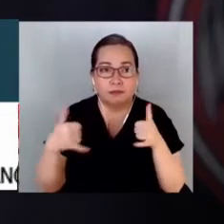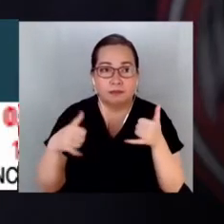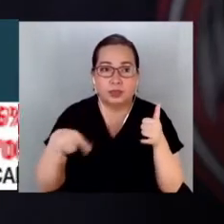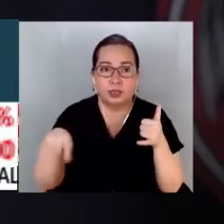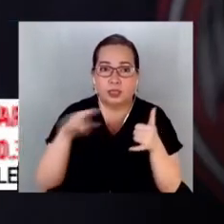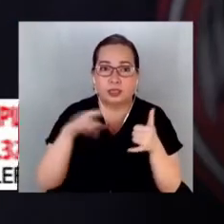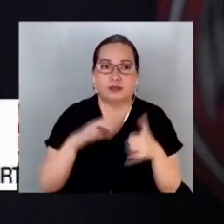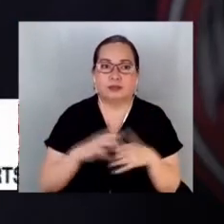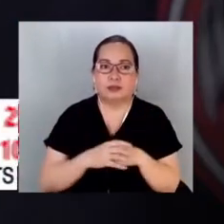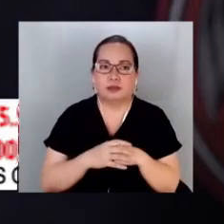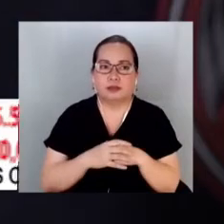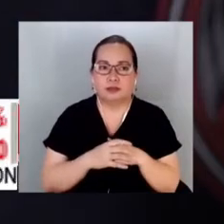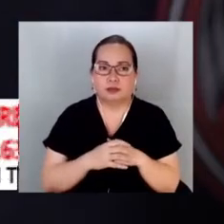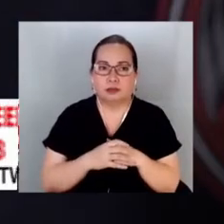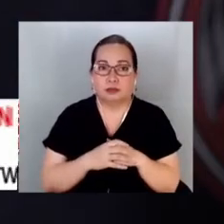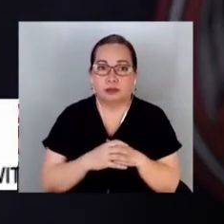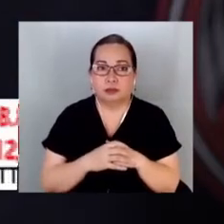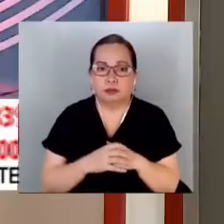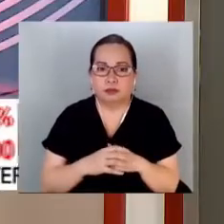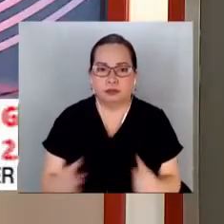deal from Houston.